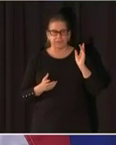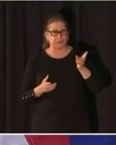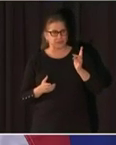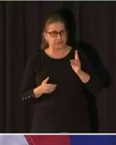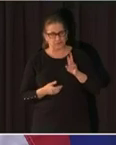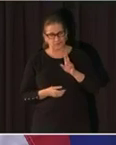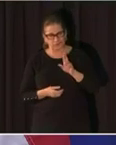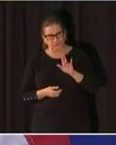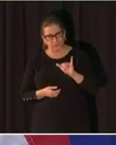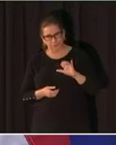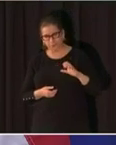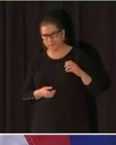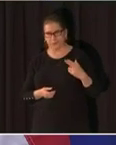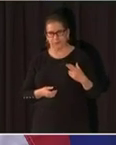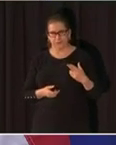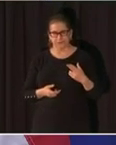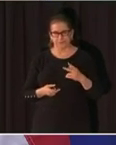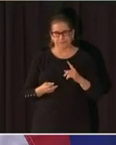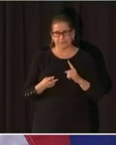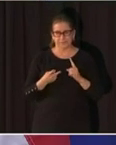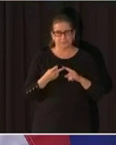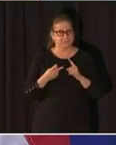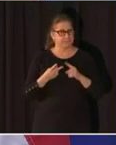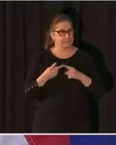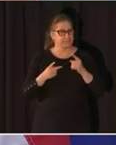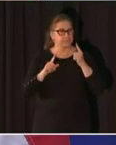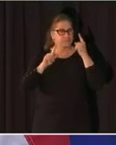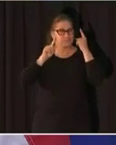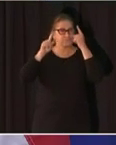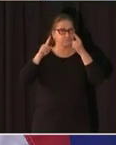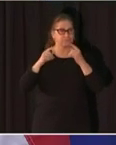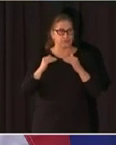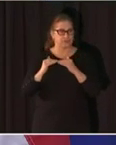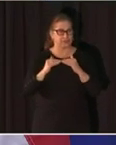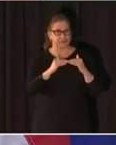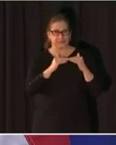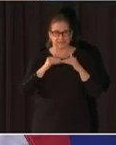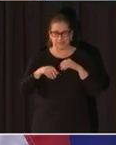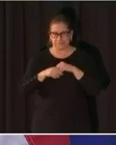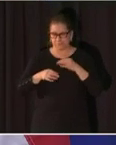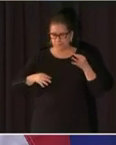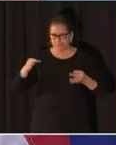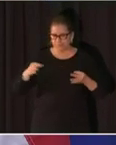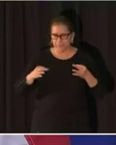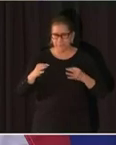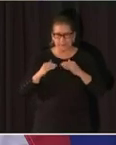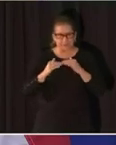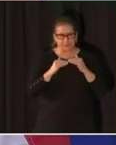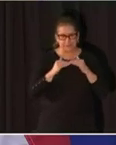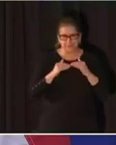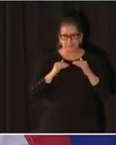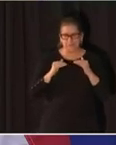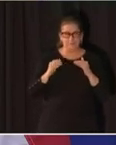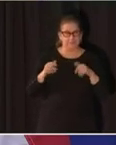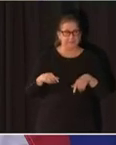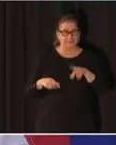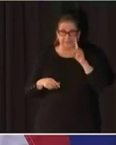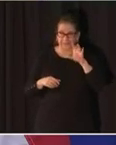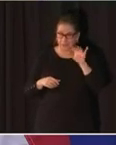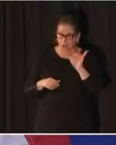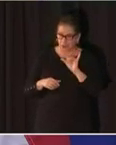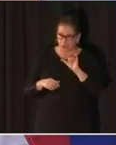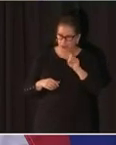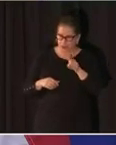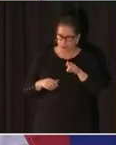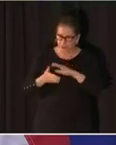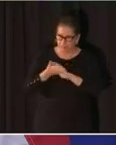justice, equality, DC statehood, and full participation in our nation's democracy. So